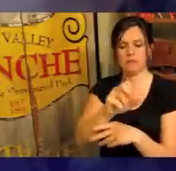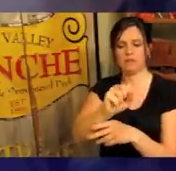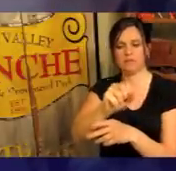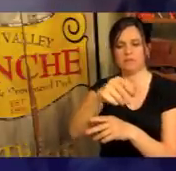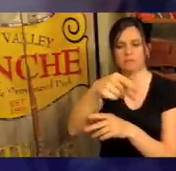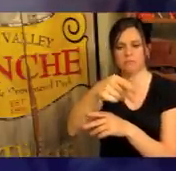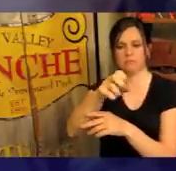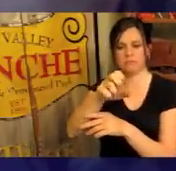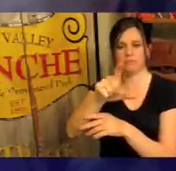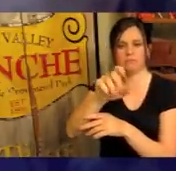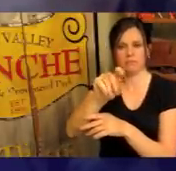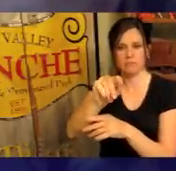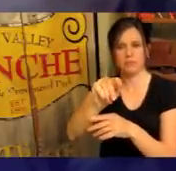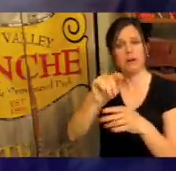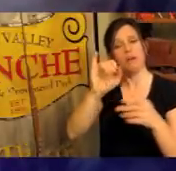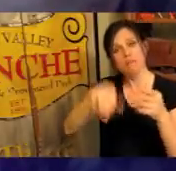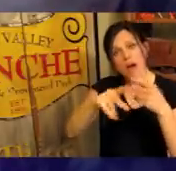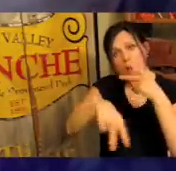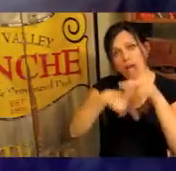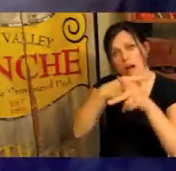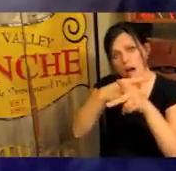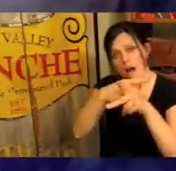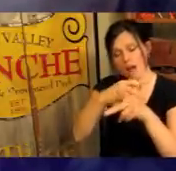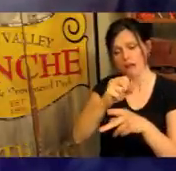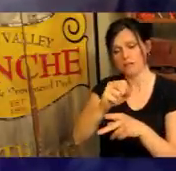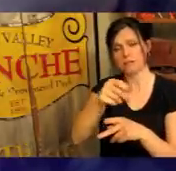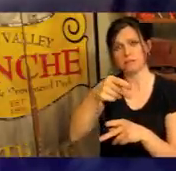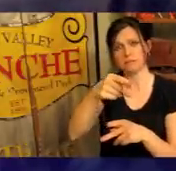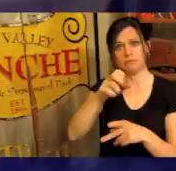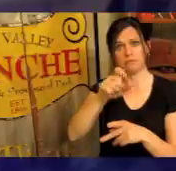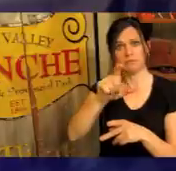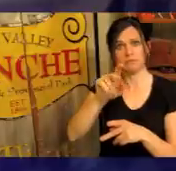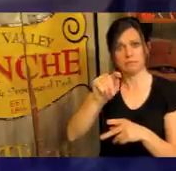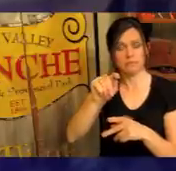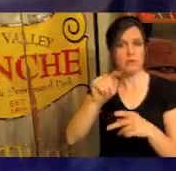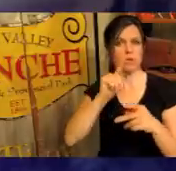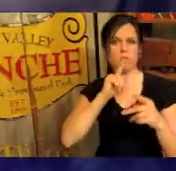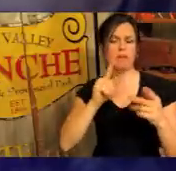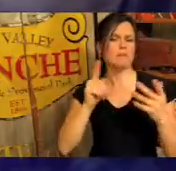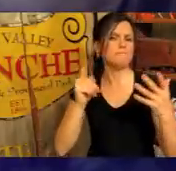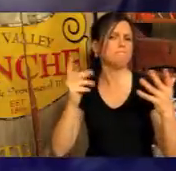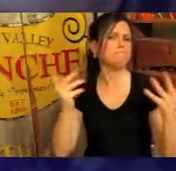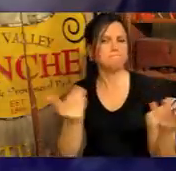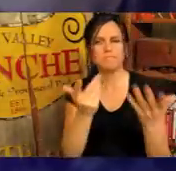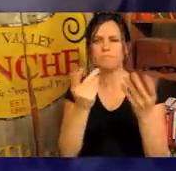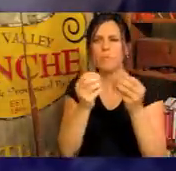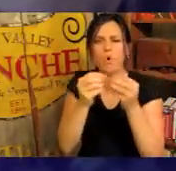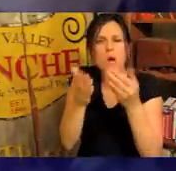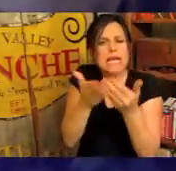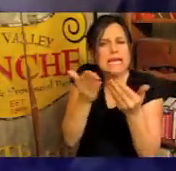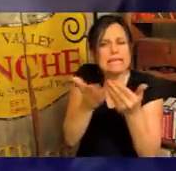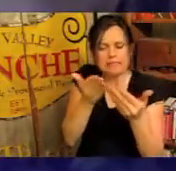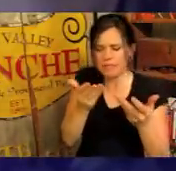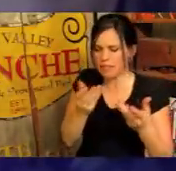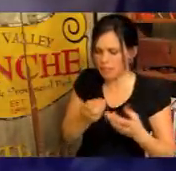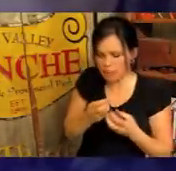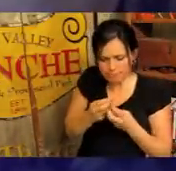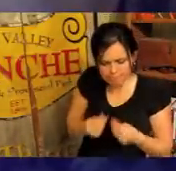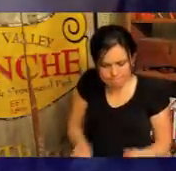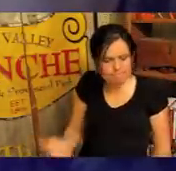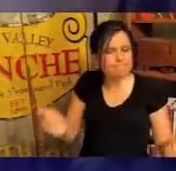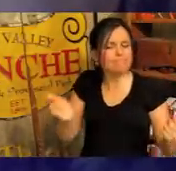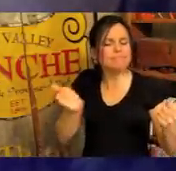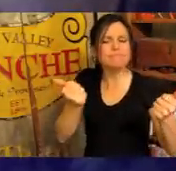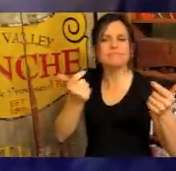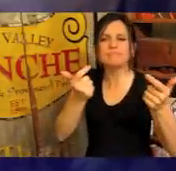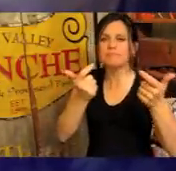it's got less gluten in it than regular flour. So it's much better for you, easier to digest and all of that. And we're going to change up the